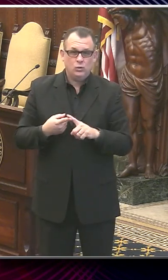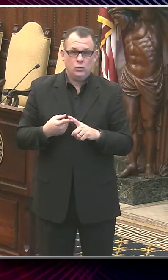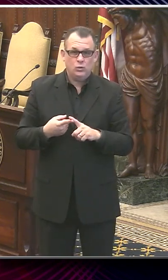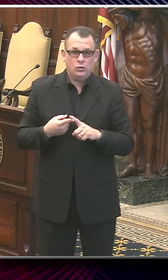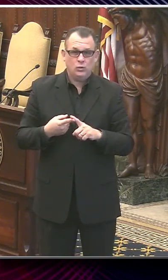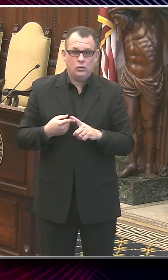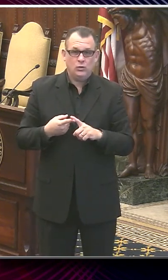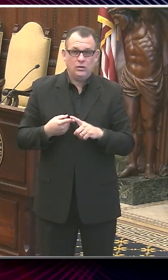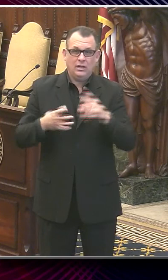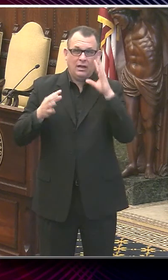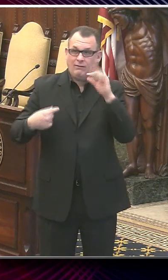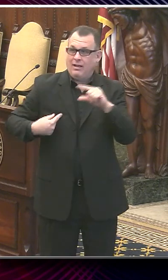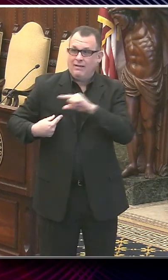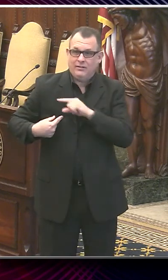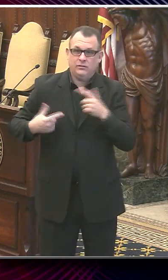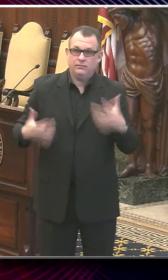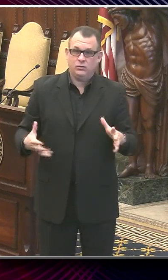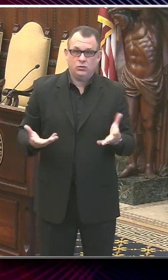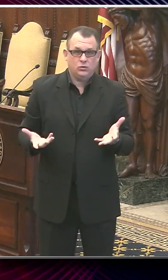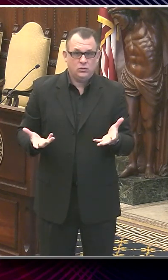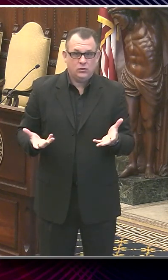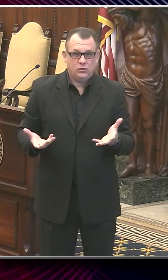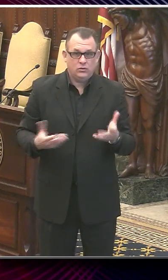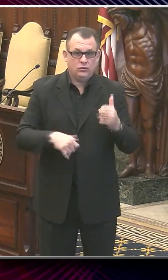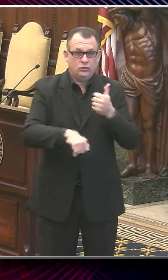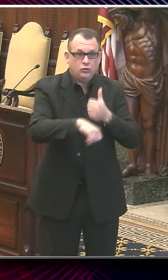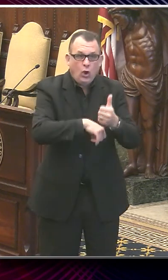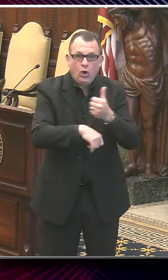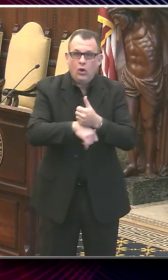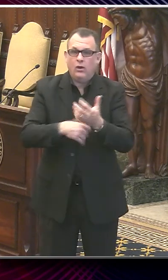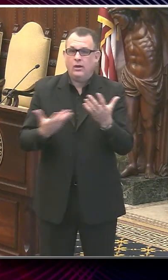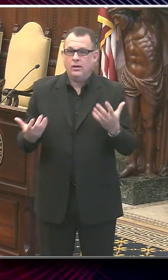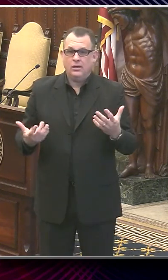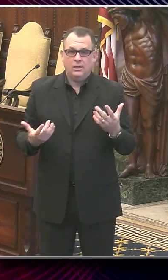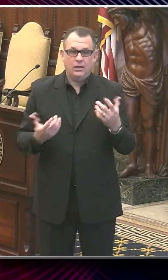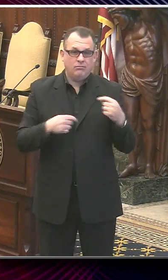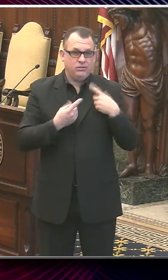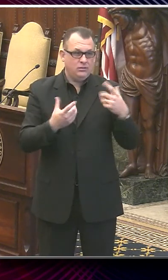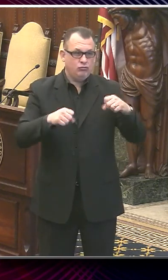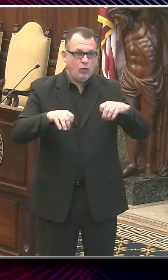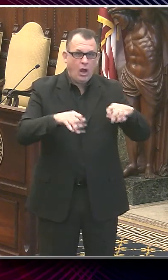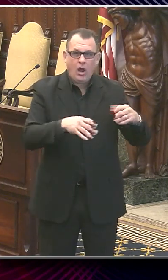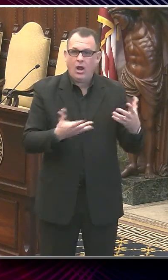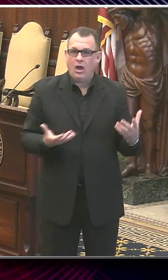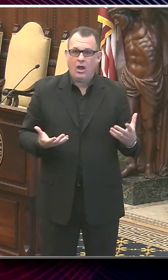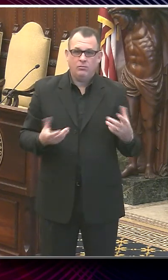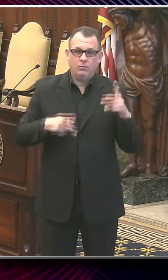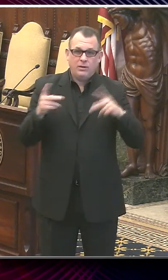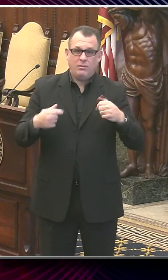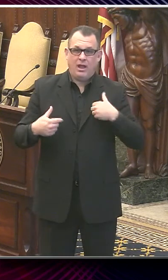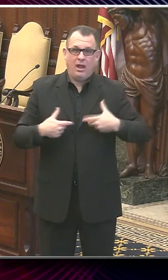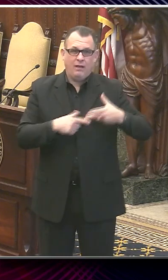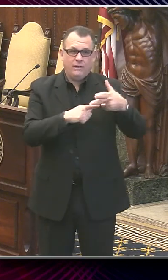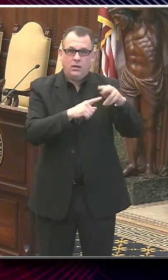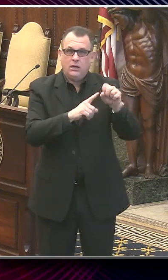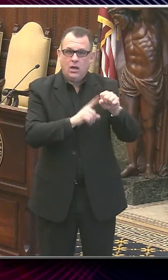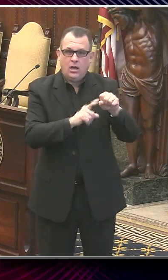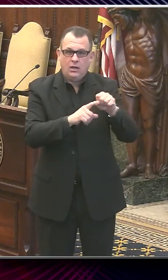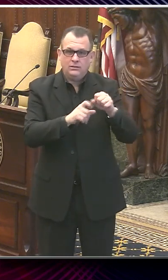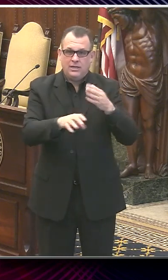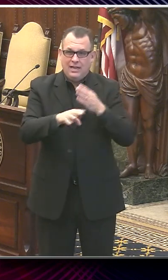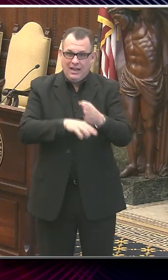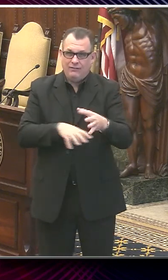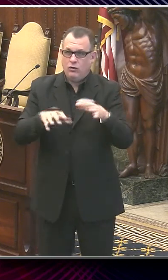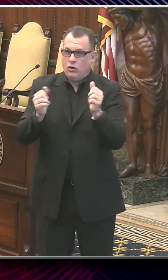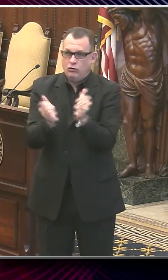and gradations of charges, and people who continue to carry guns even after been arrested